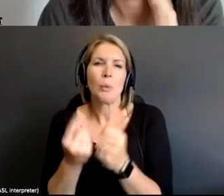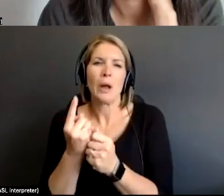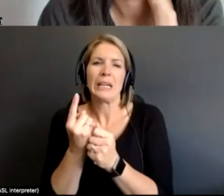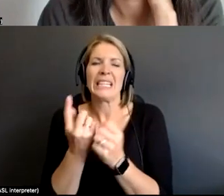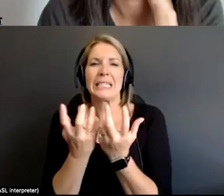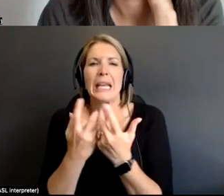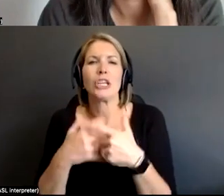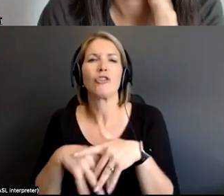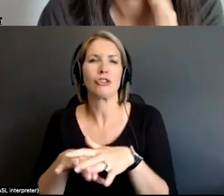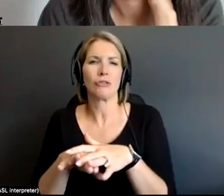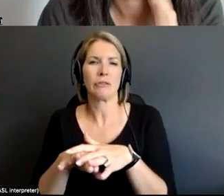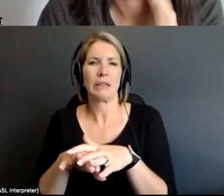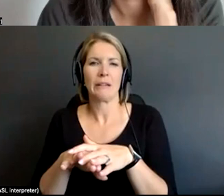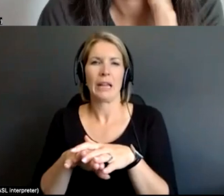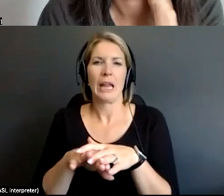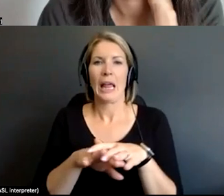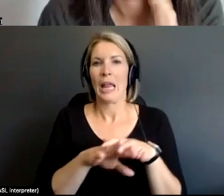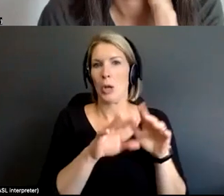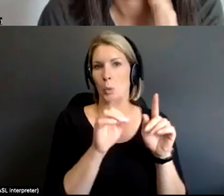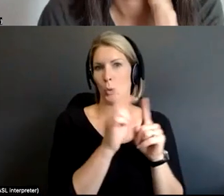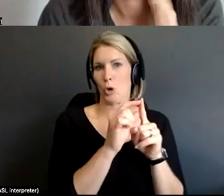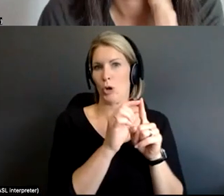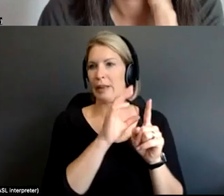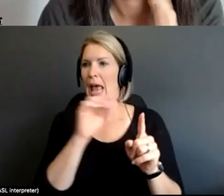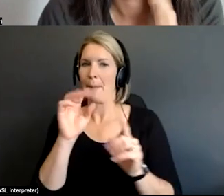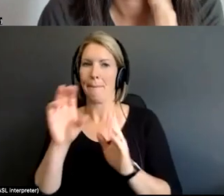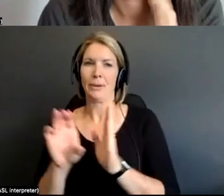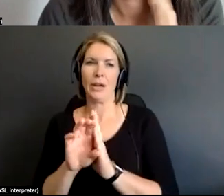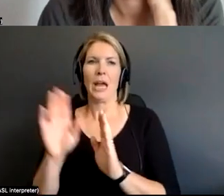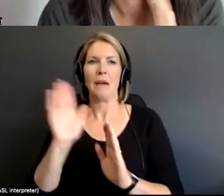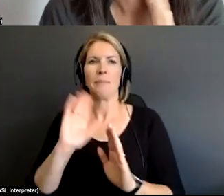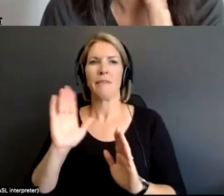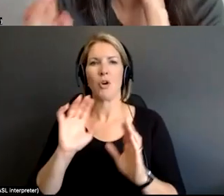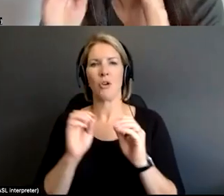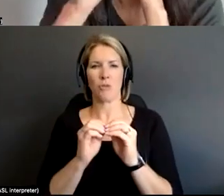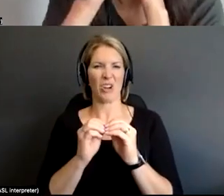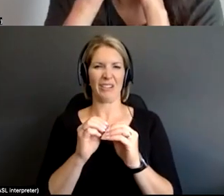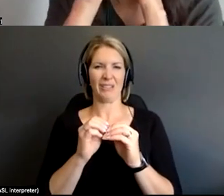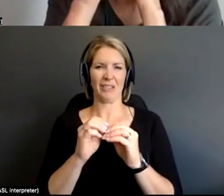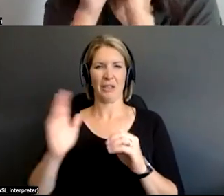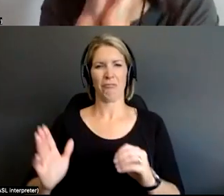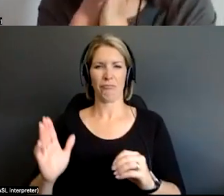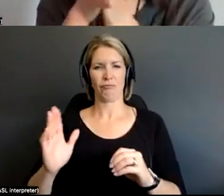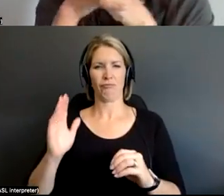type and image. Because for a lot of years it was, you know, slap some type in a box on top of a painting or something.